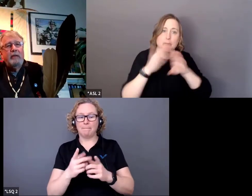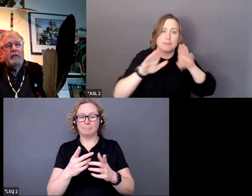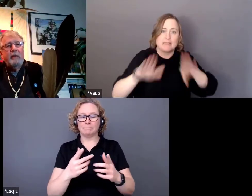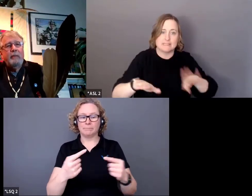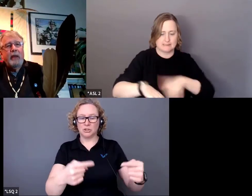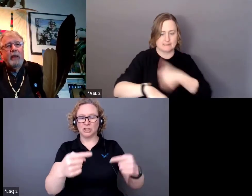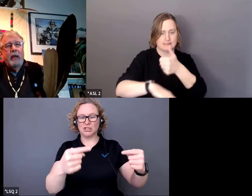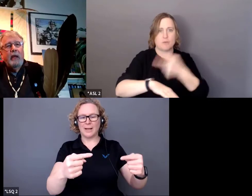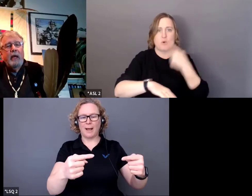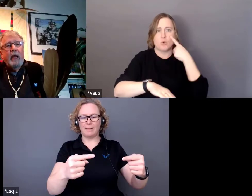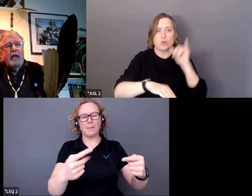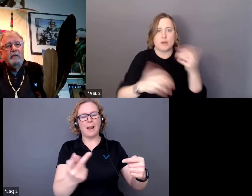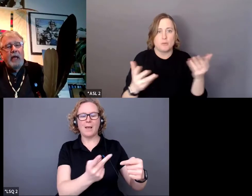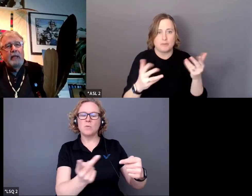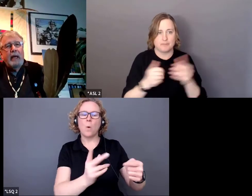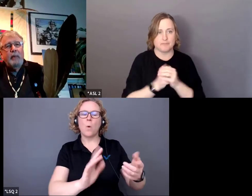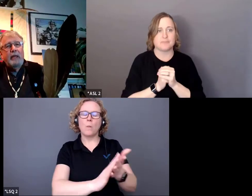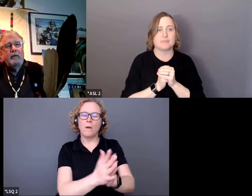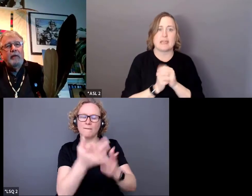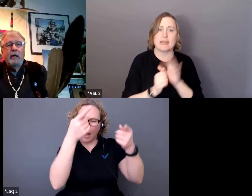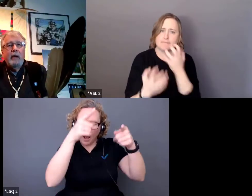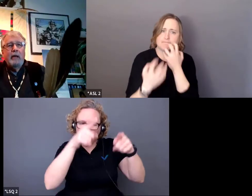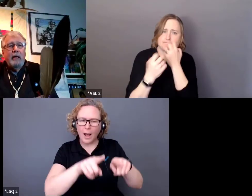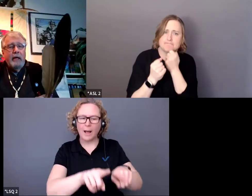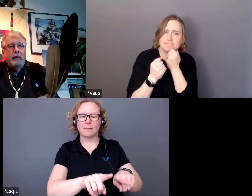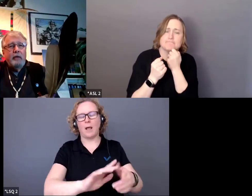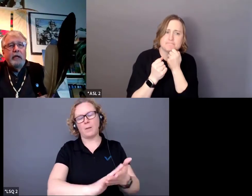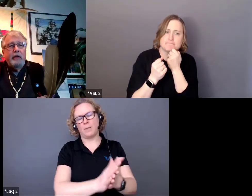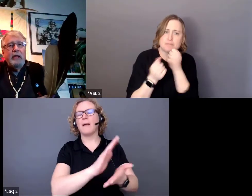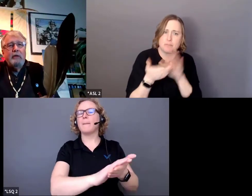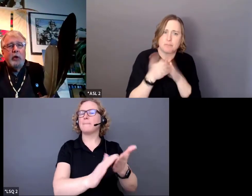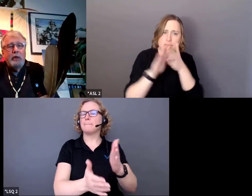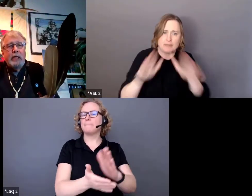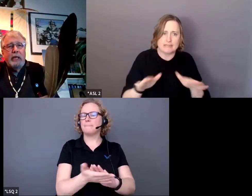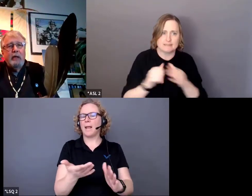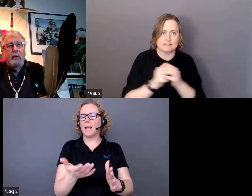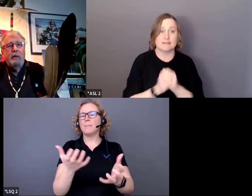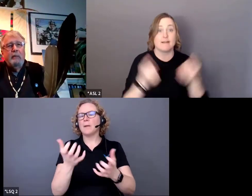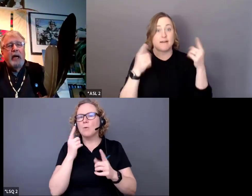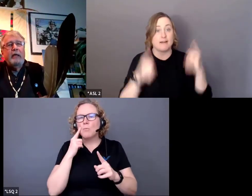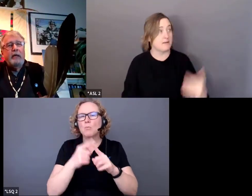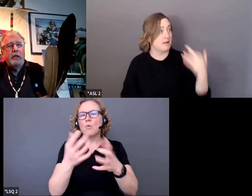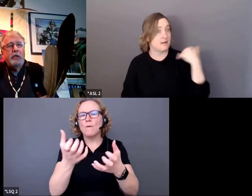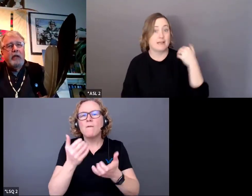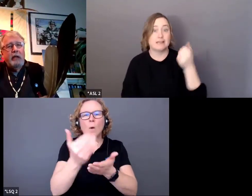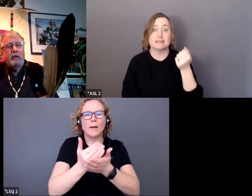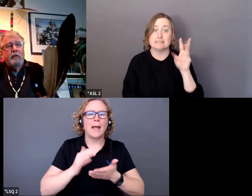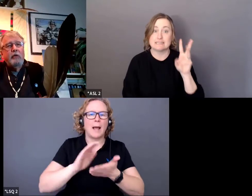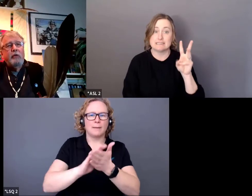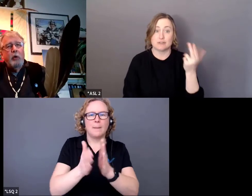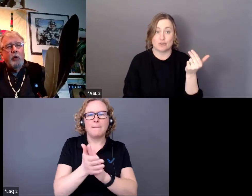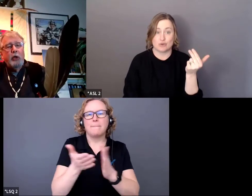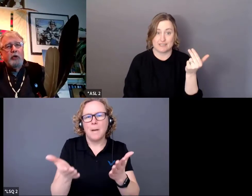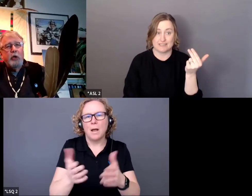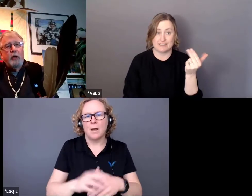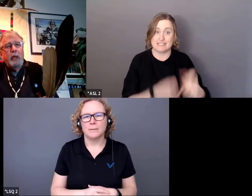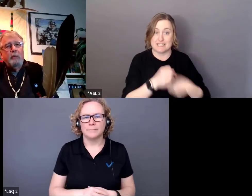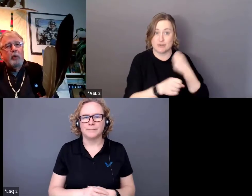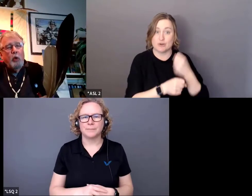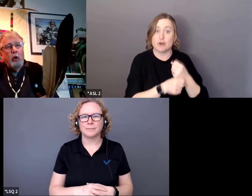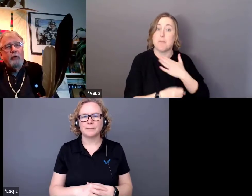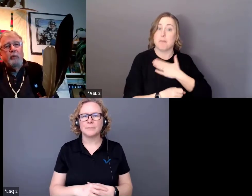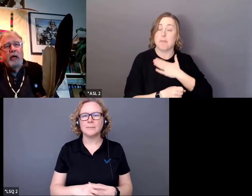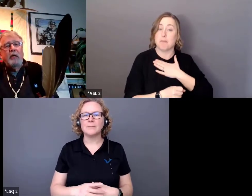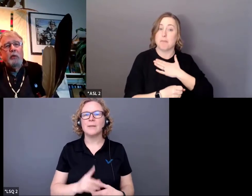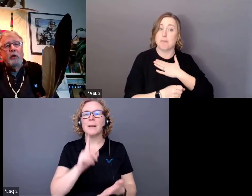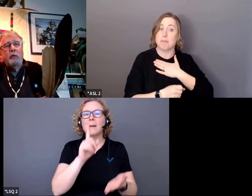establish peace and maintain that peace. In 1613, my Indigenous ancestors, the Haudenosaunee